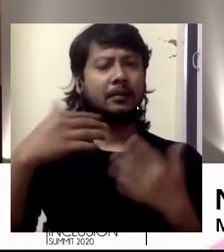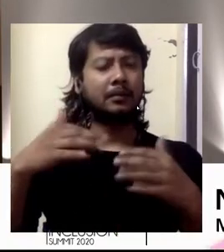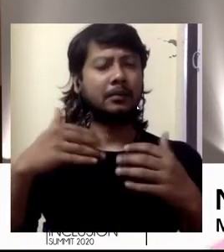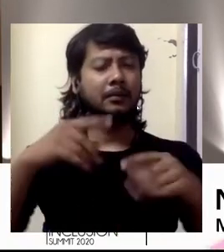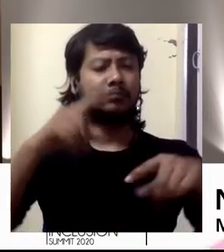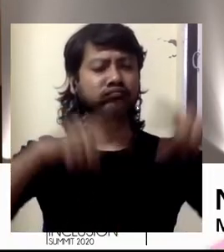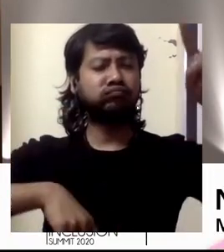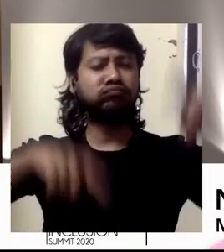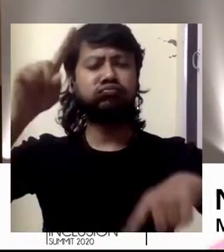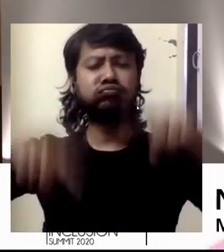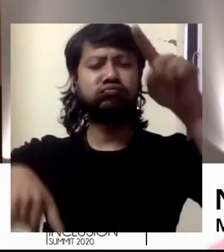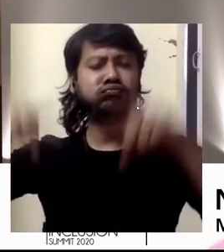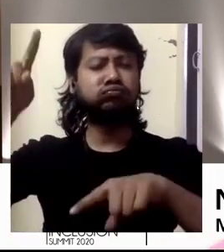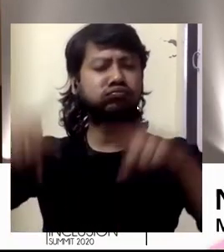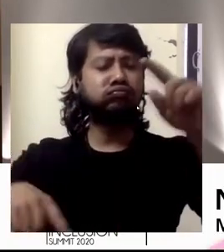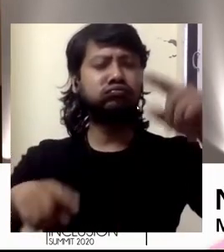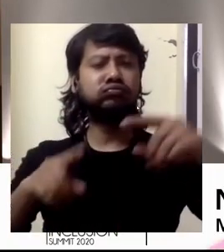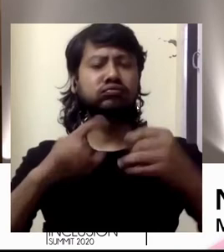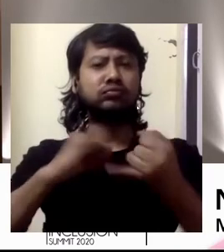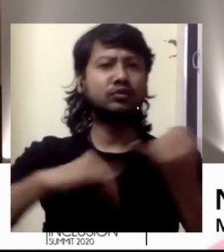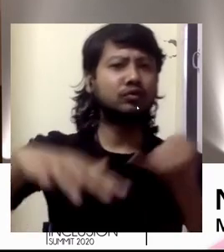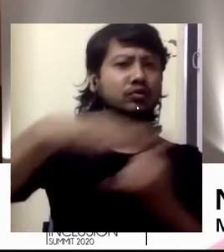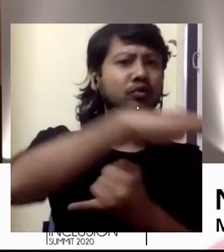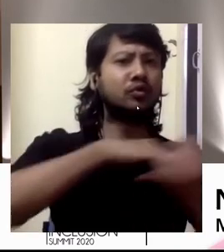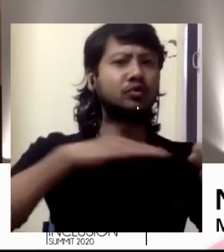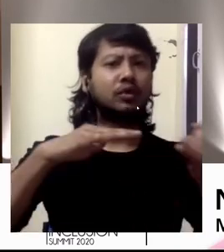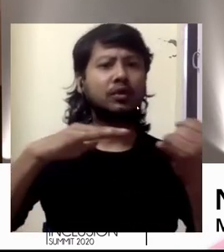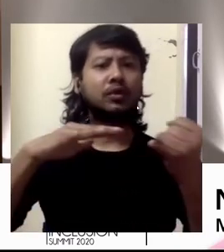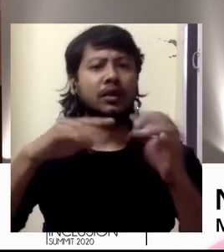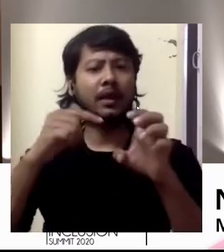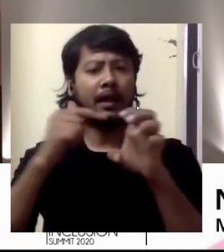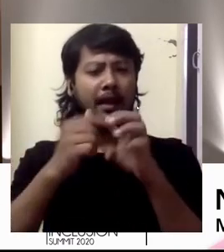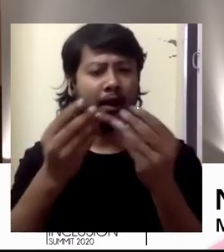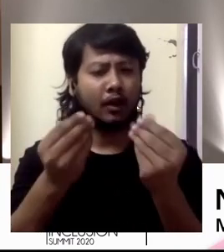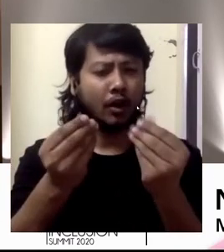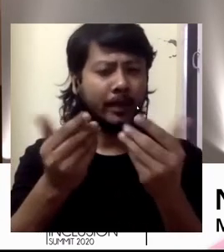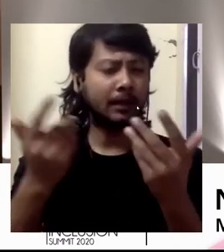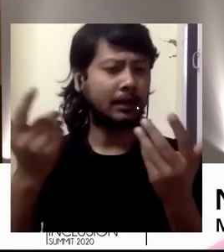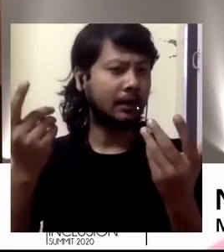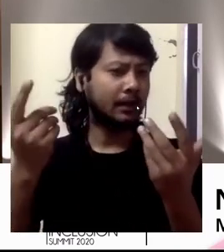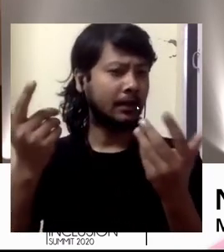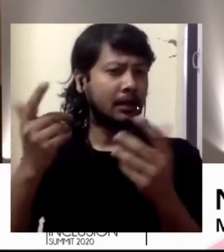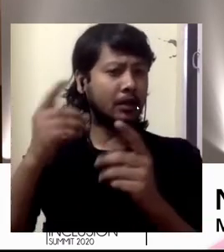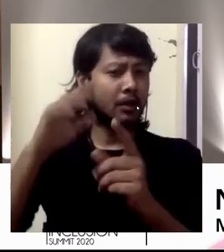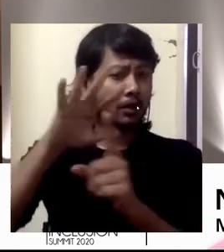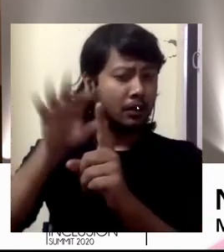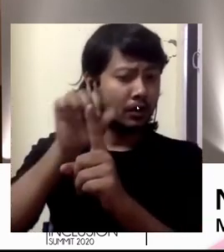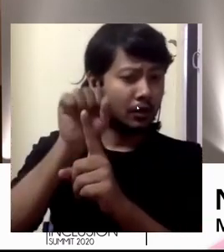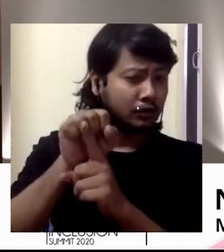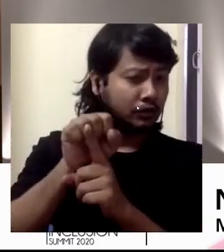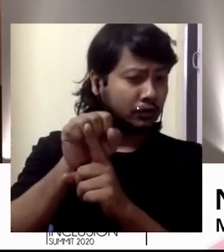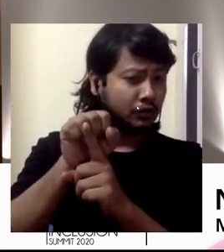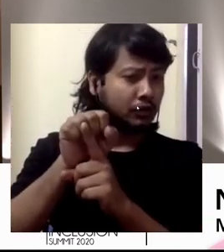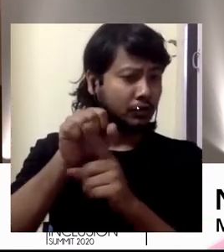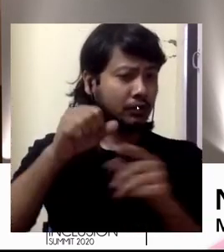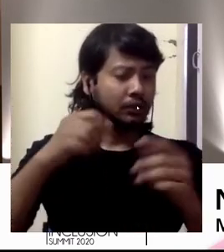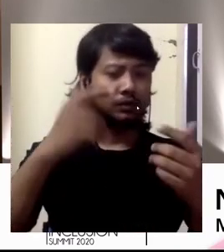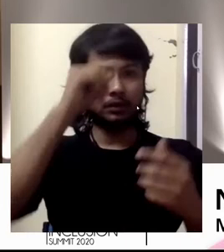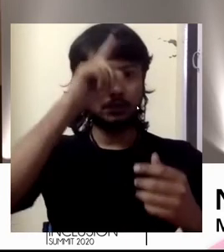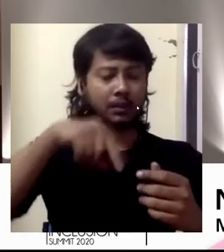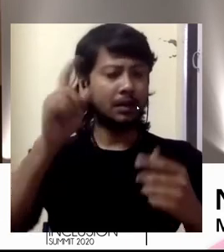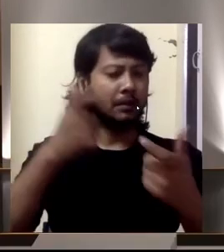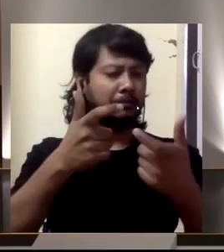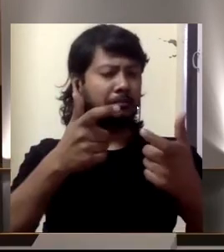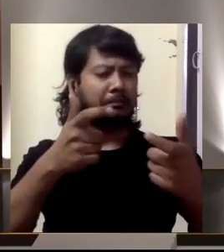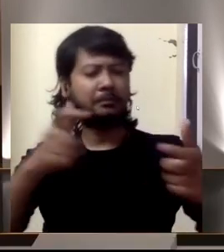the differences, social, economic, cultural, in a country so vast, physical illness, mental illness, there are so many things